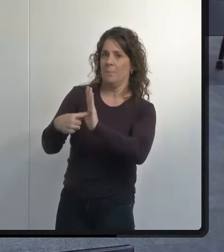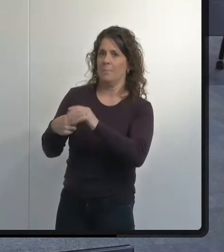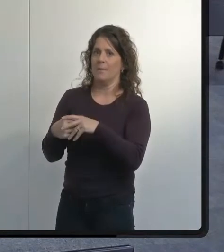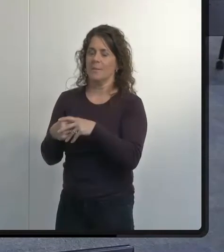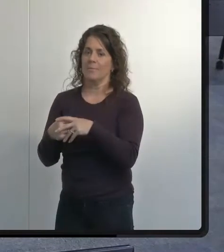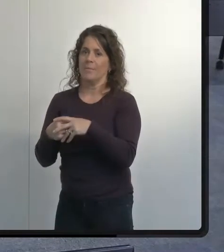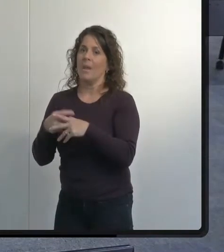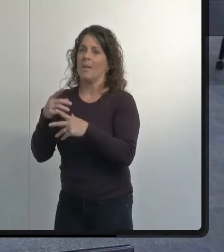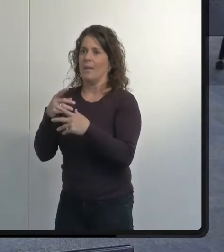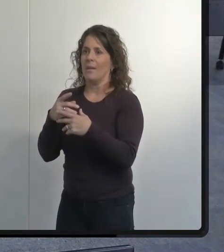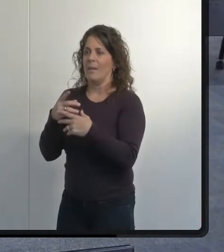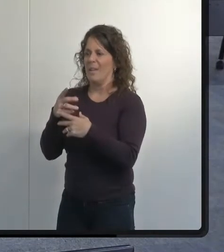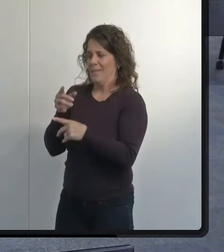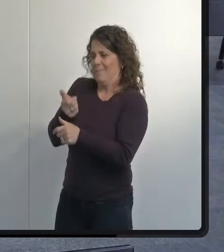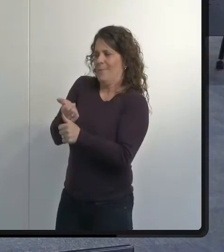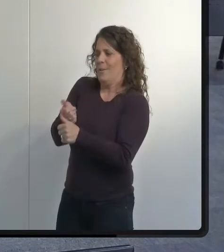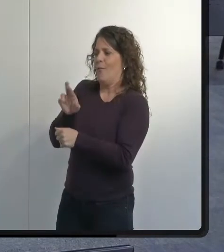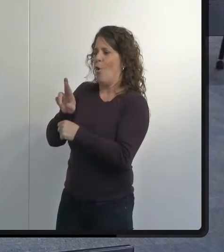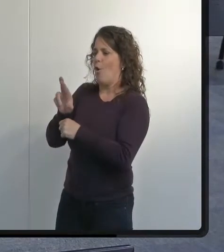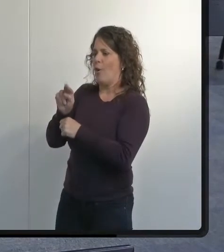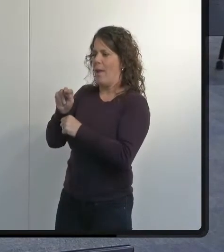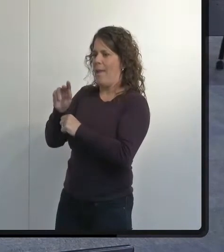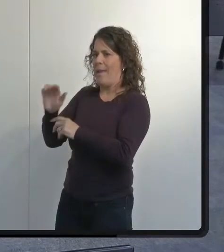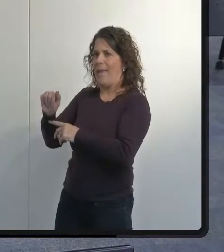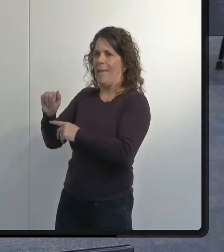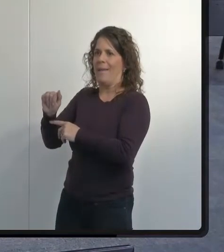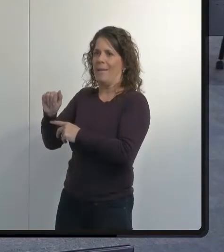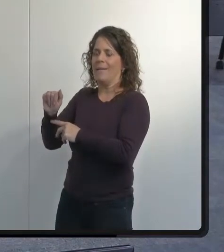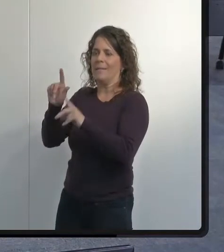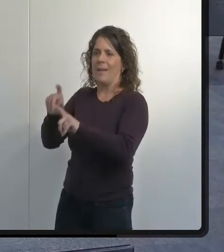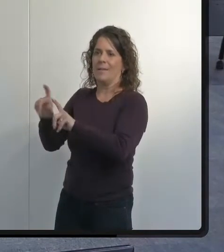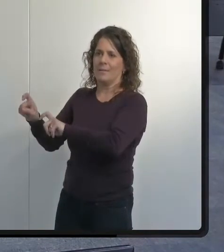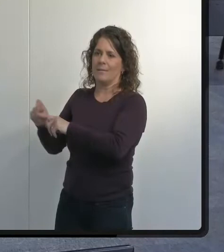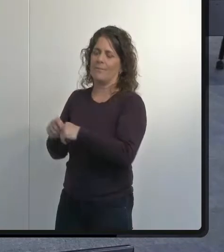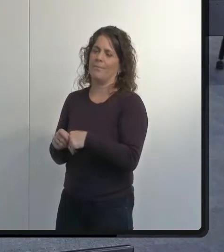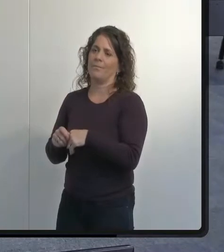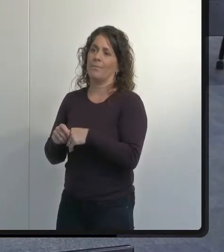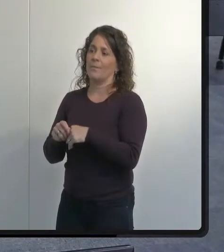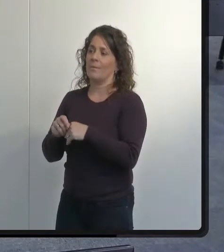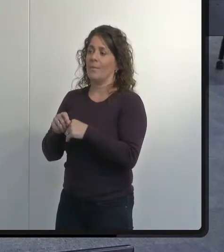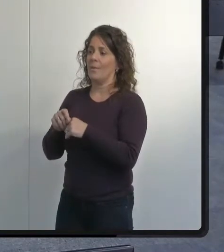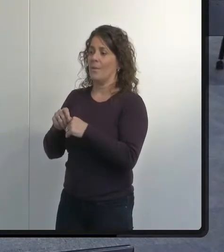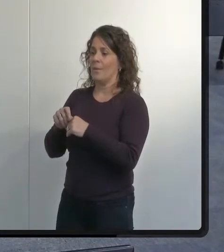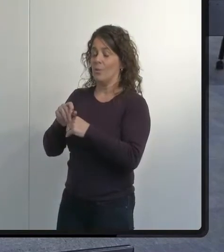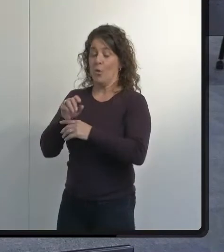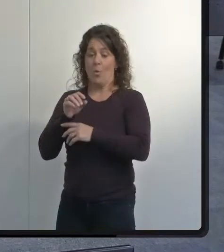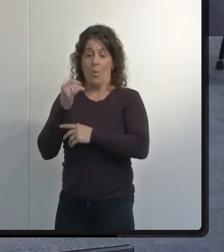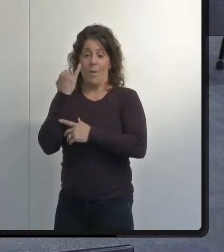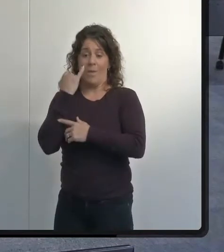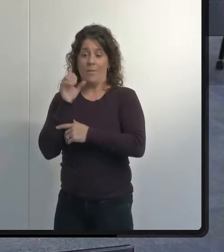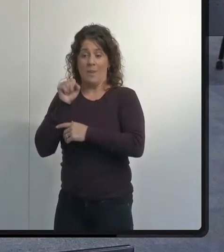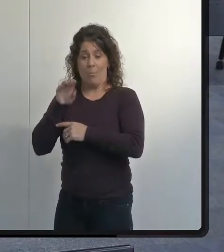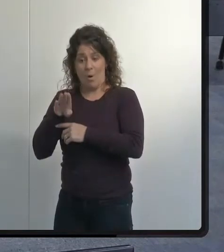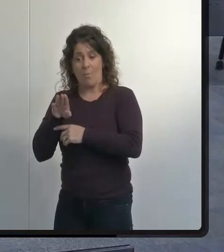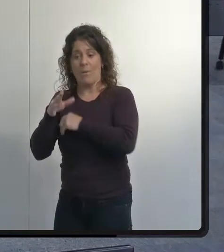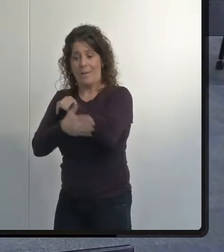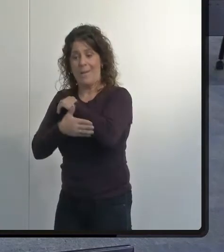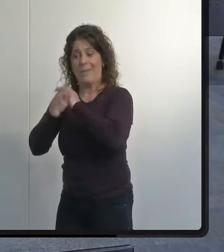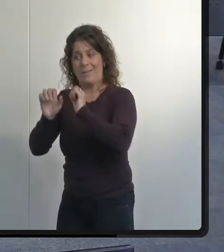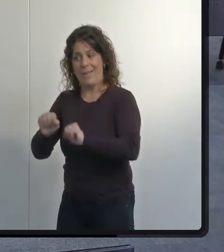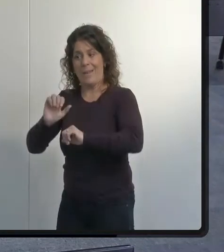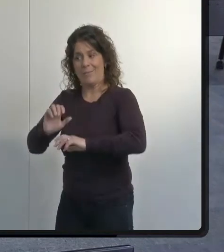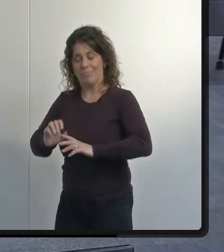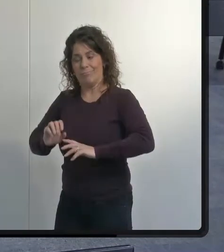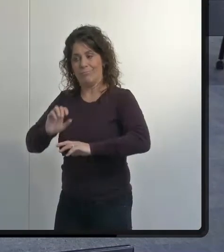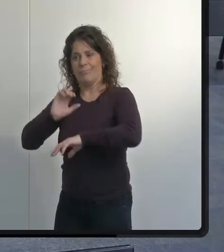an RNA test, the gold standard. So if the county if Santa Barbara County is able to have such a thing, like